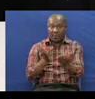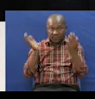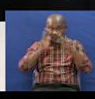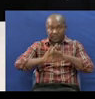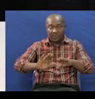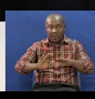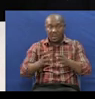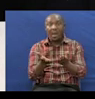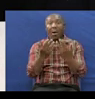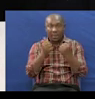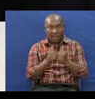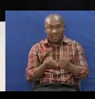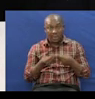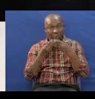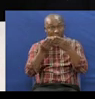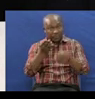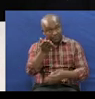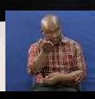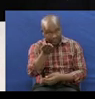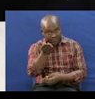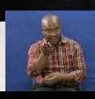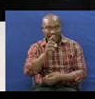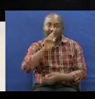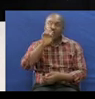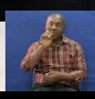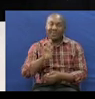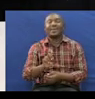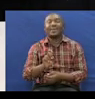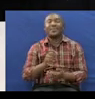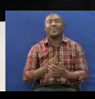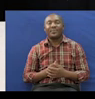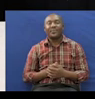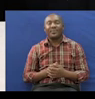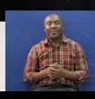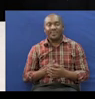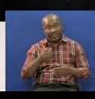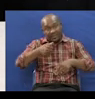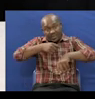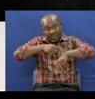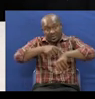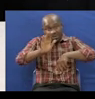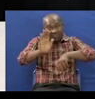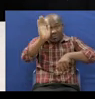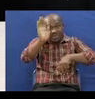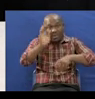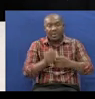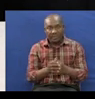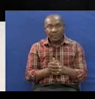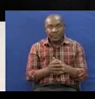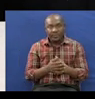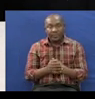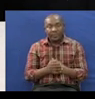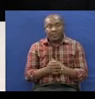But before I come to an end, I would like to give you a question to